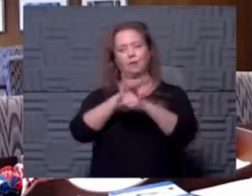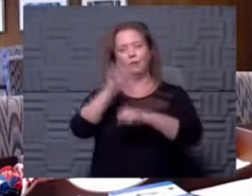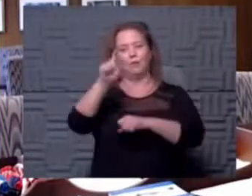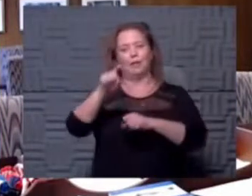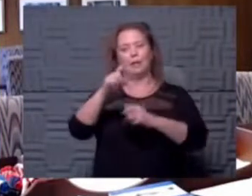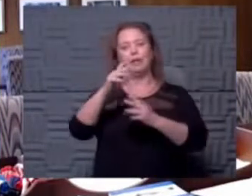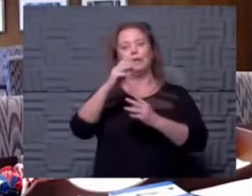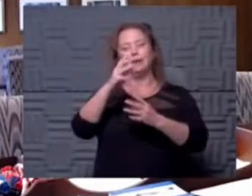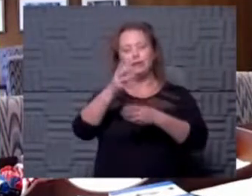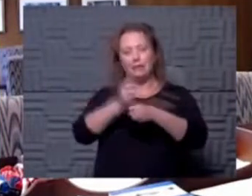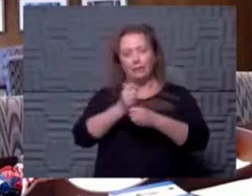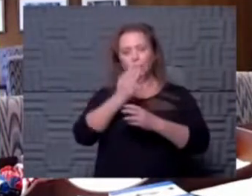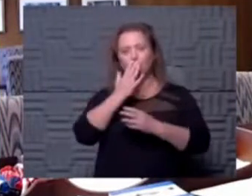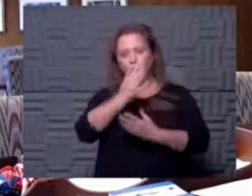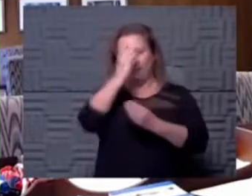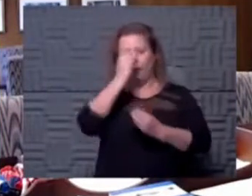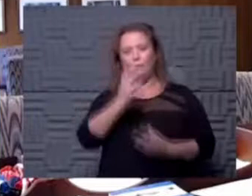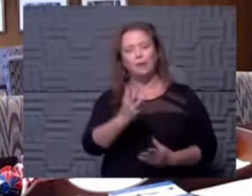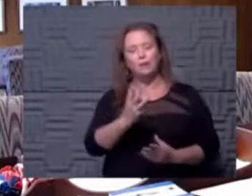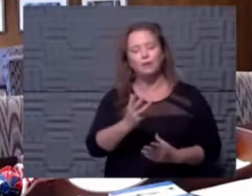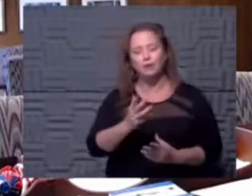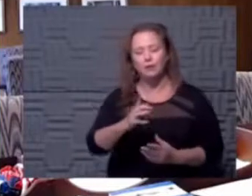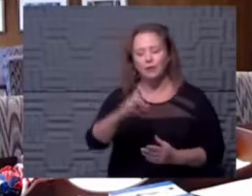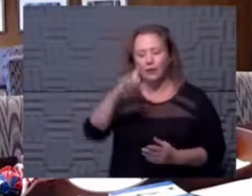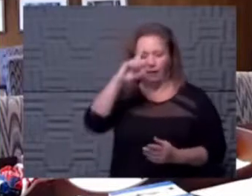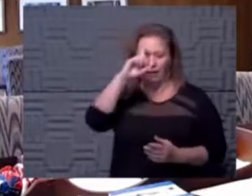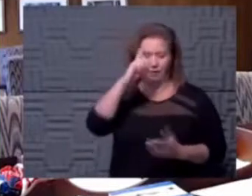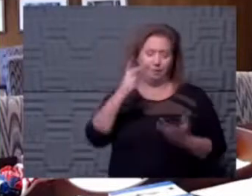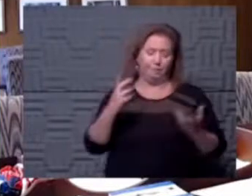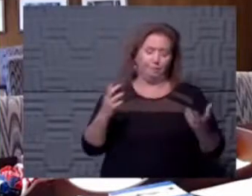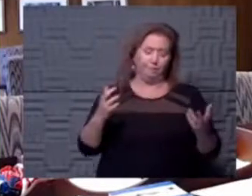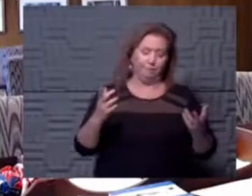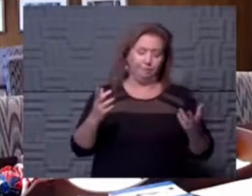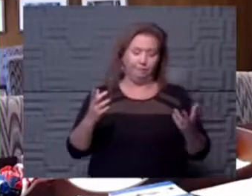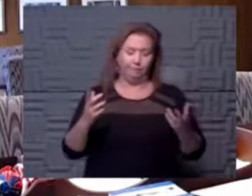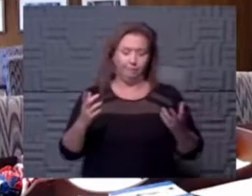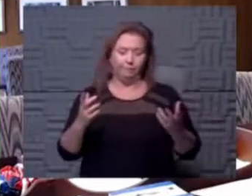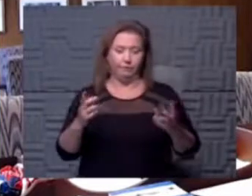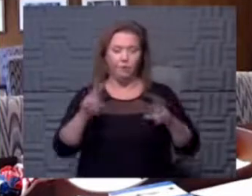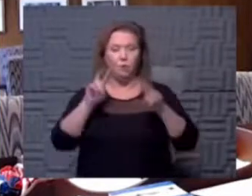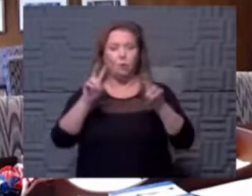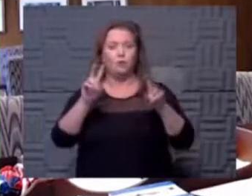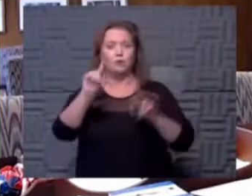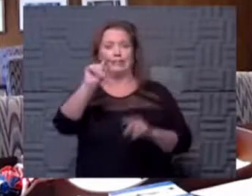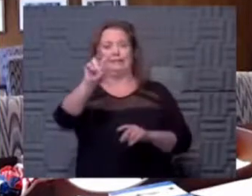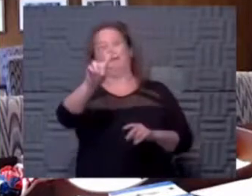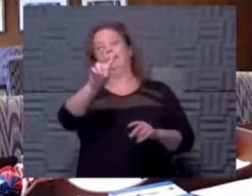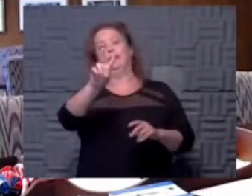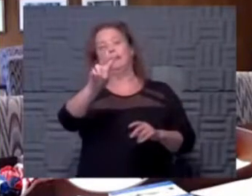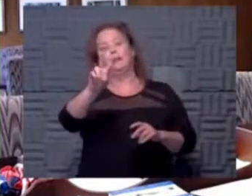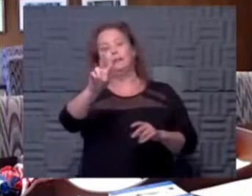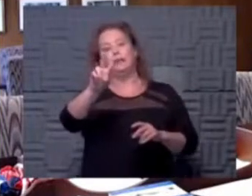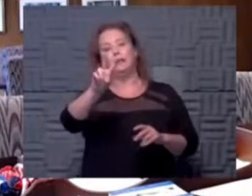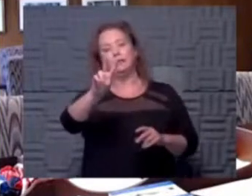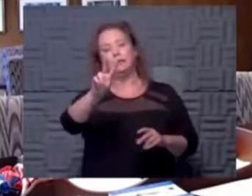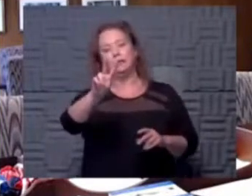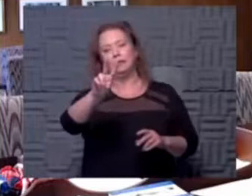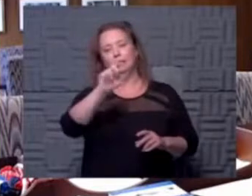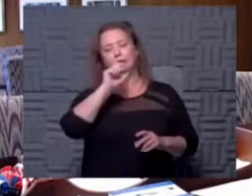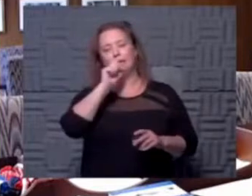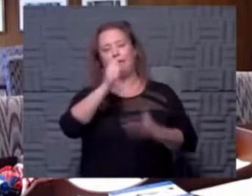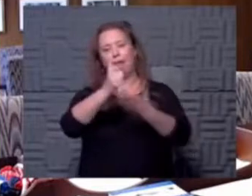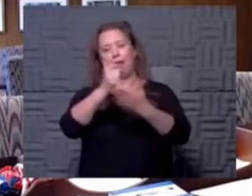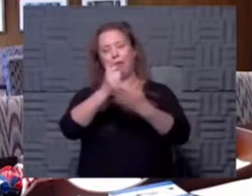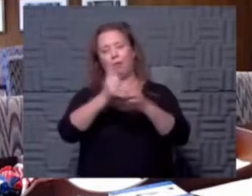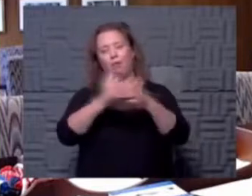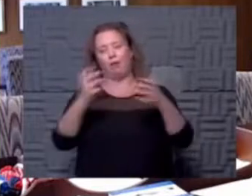good information, but I think just watching television is probably not going to help